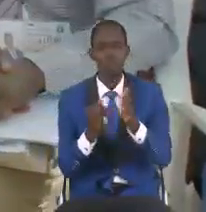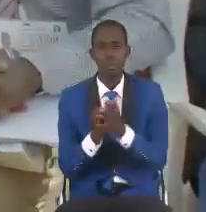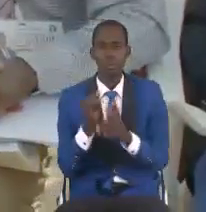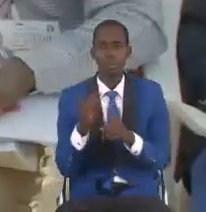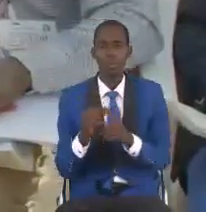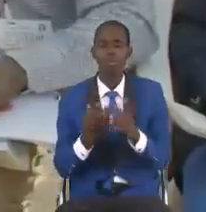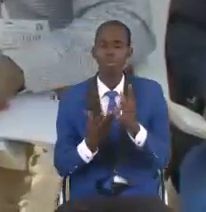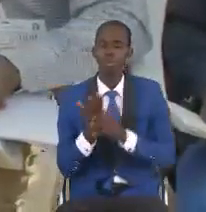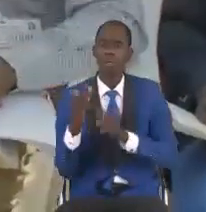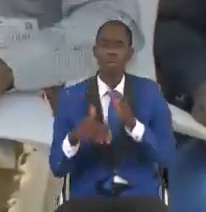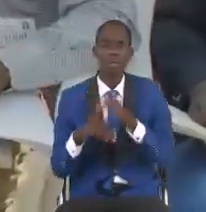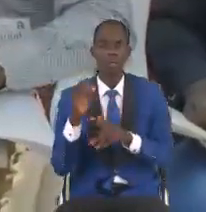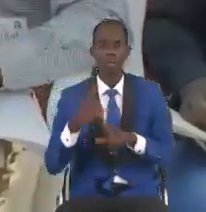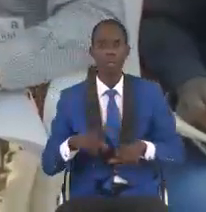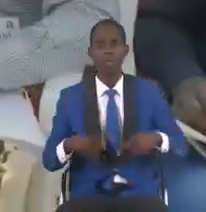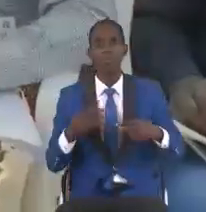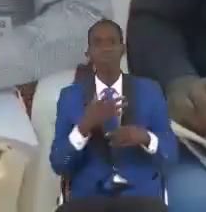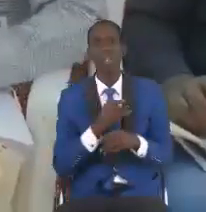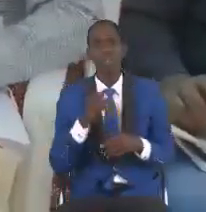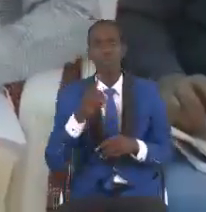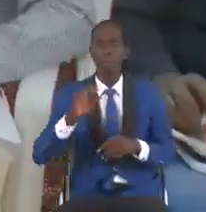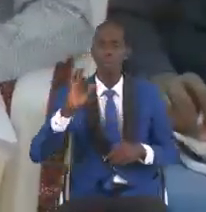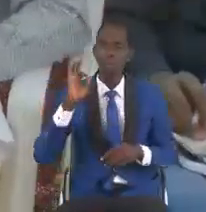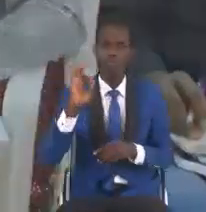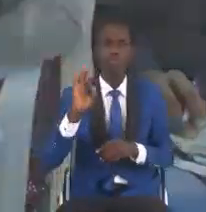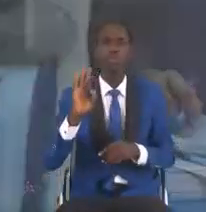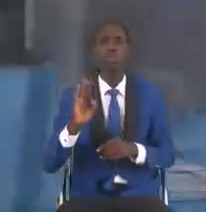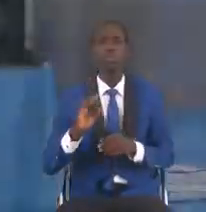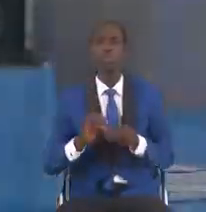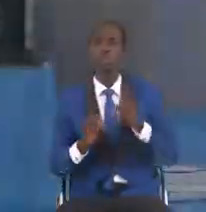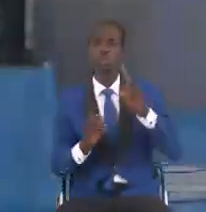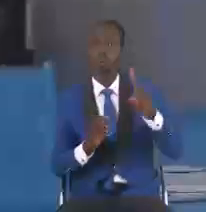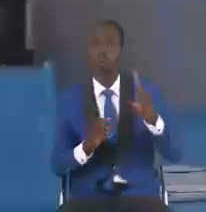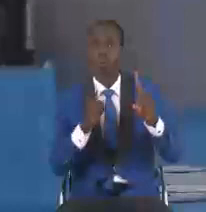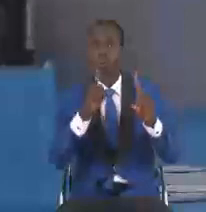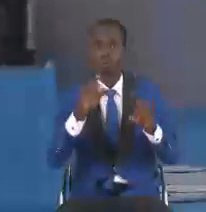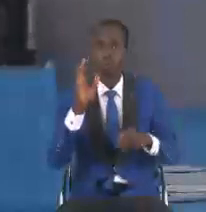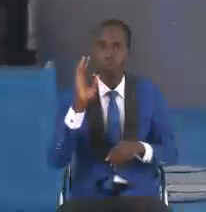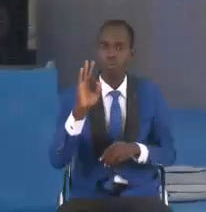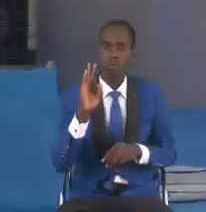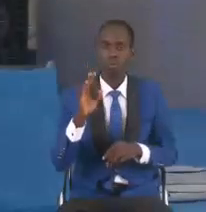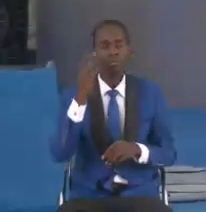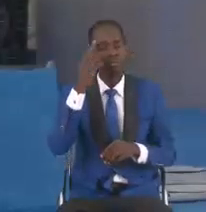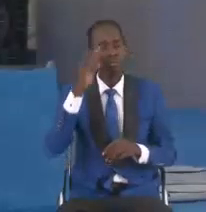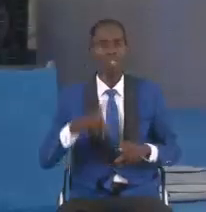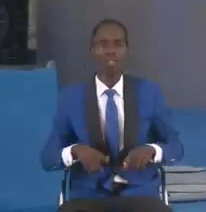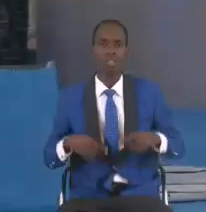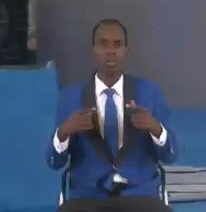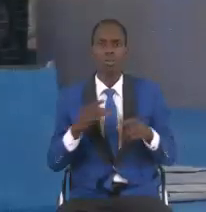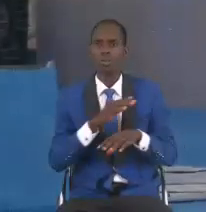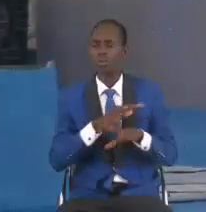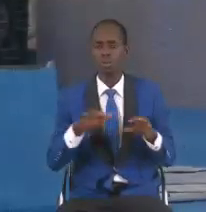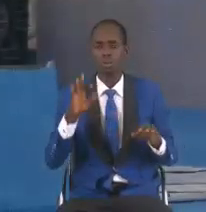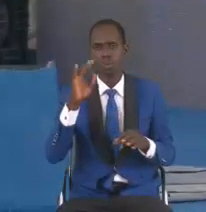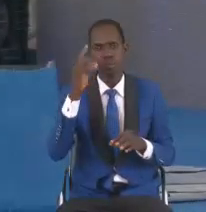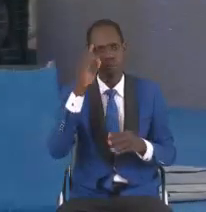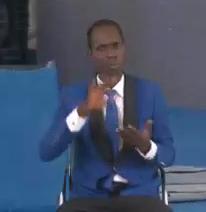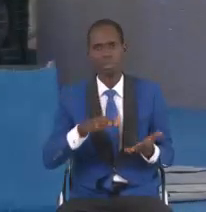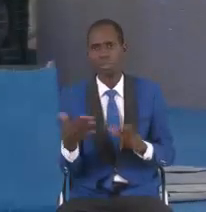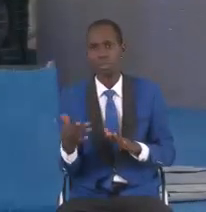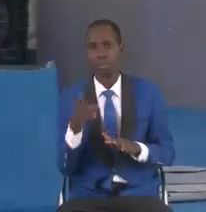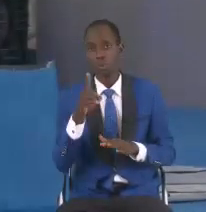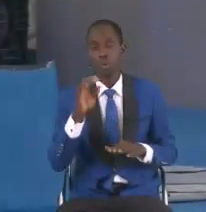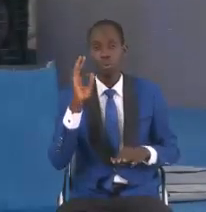your life, and you preach. Number one, you preach for life. You don't preach for death. You preach